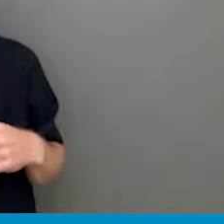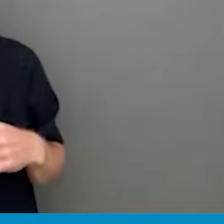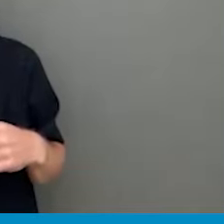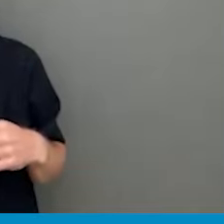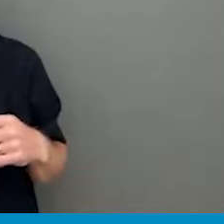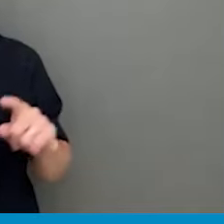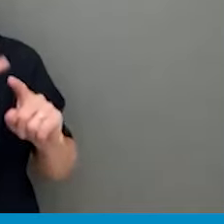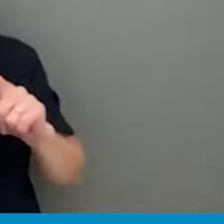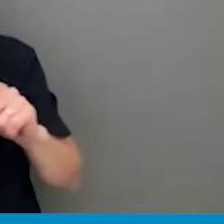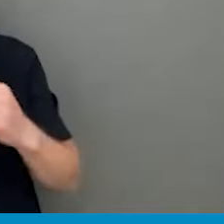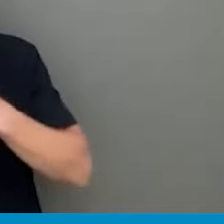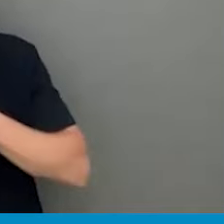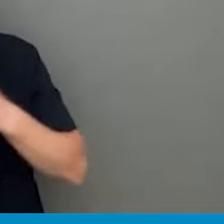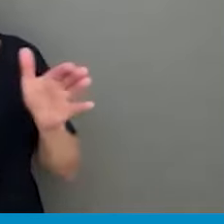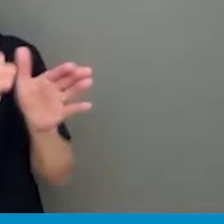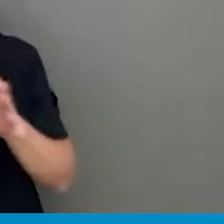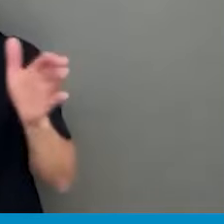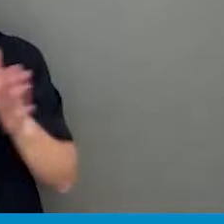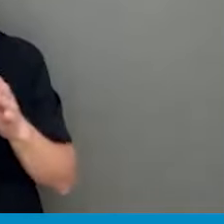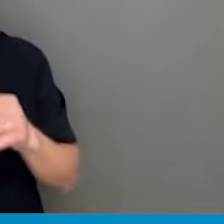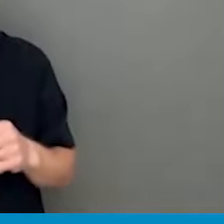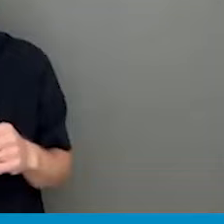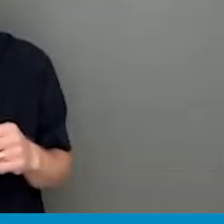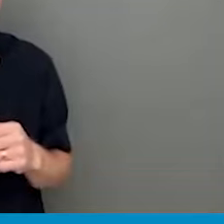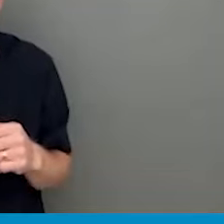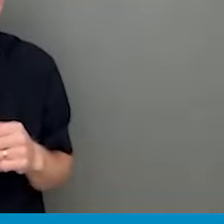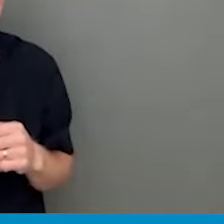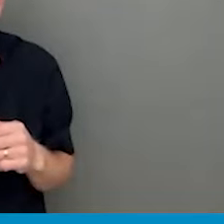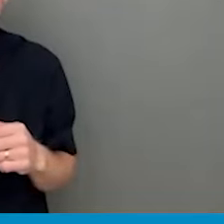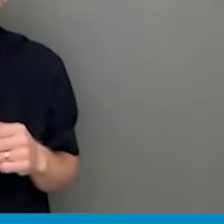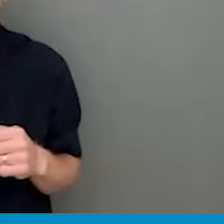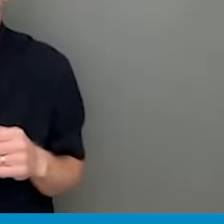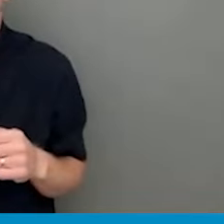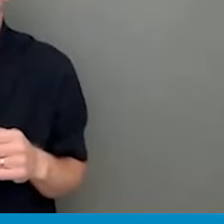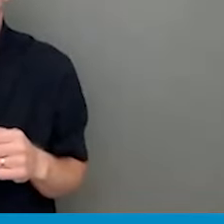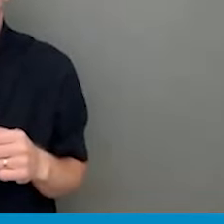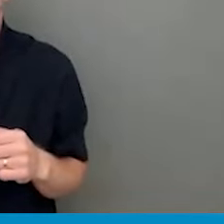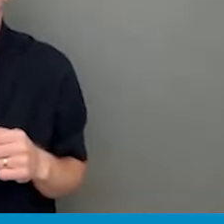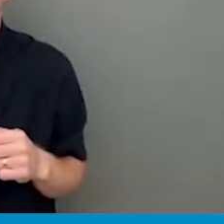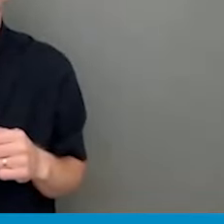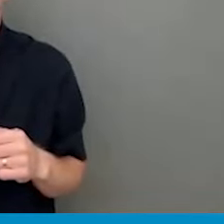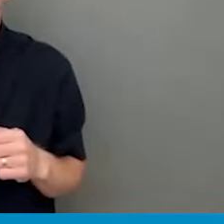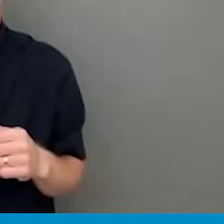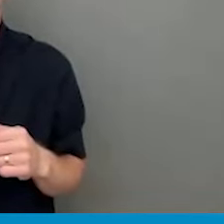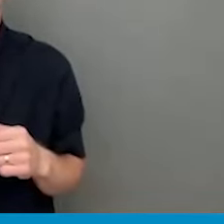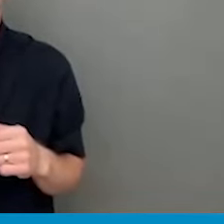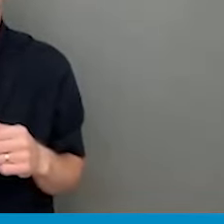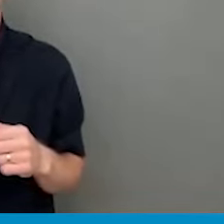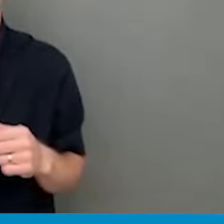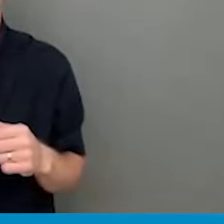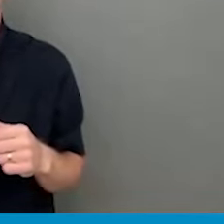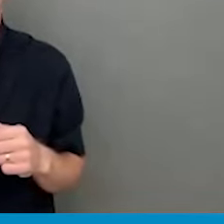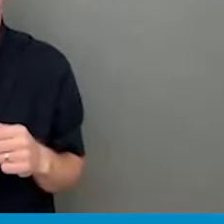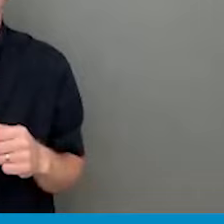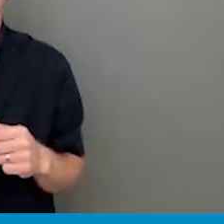that was done, for instance, in Mauritania, but also in other countries, on costed action plan of national disability strategy